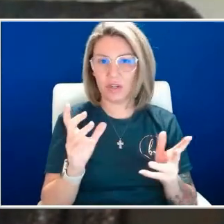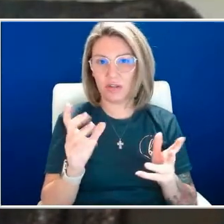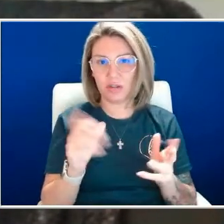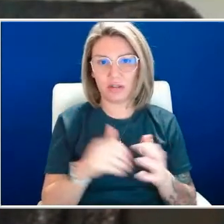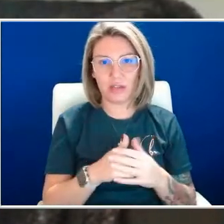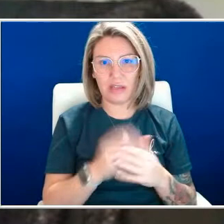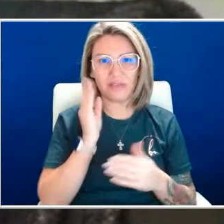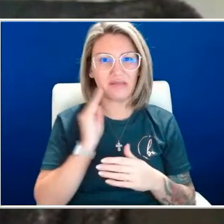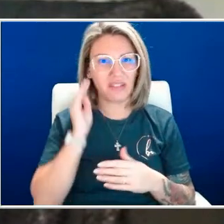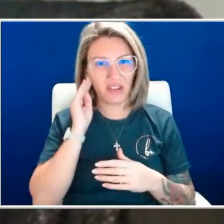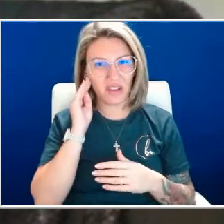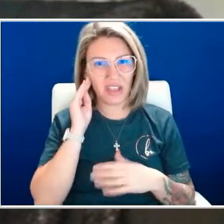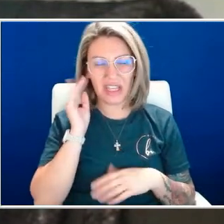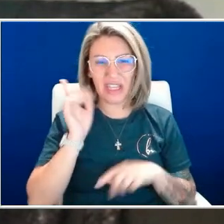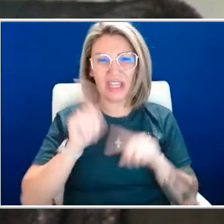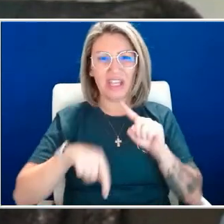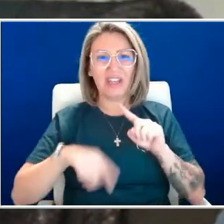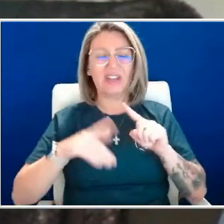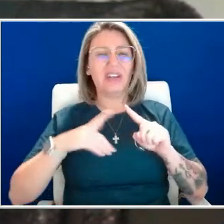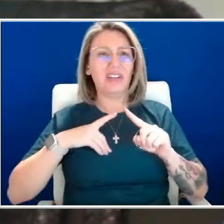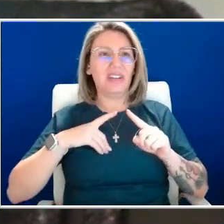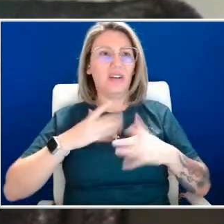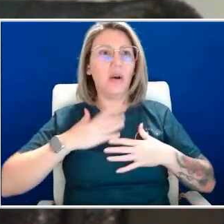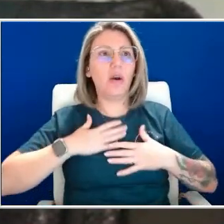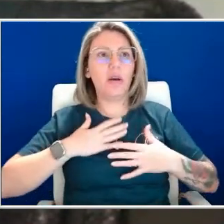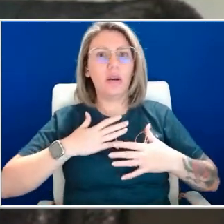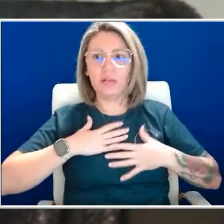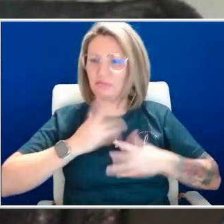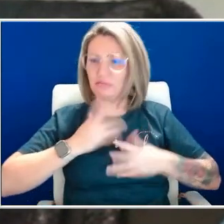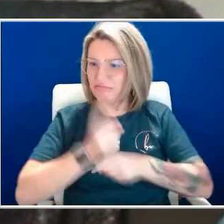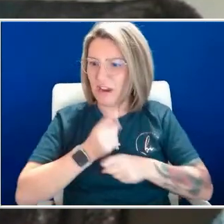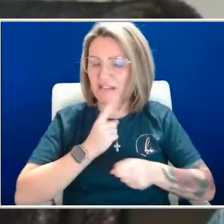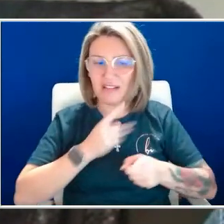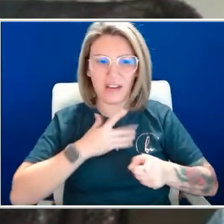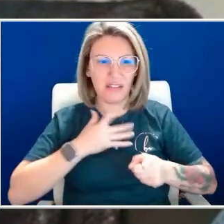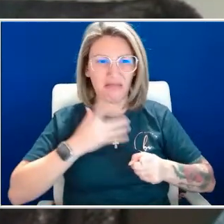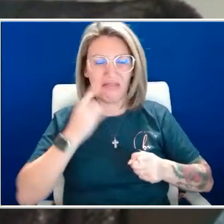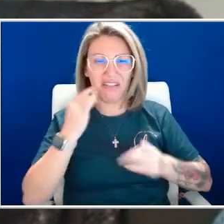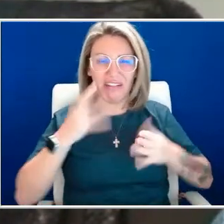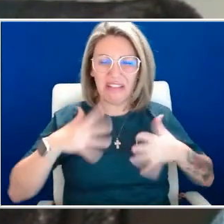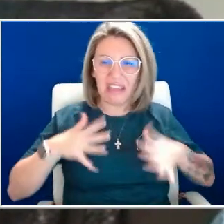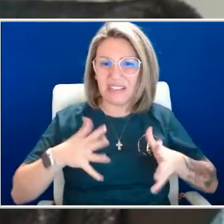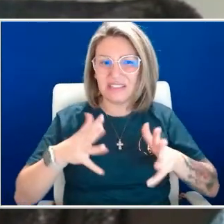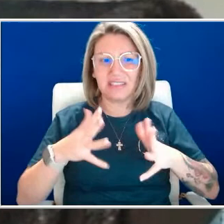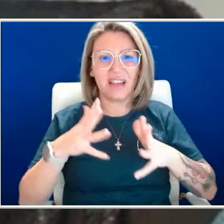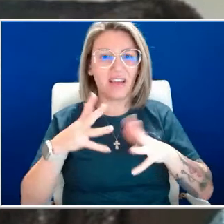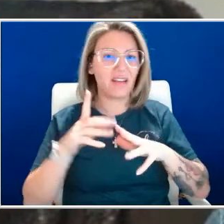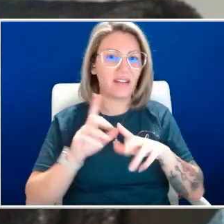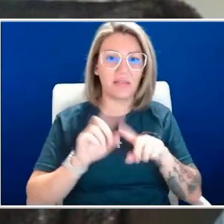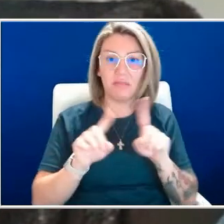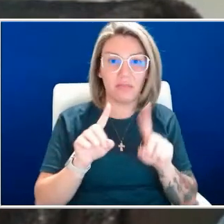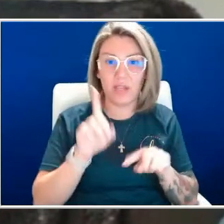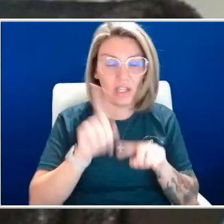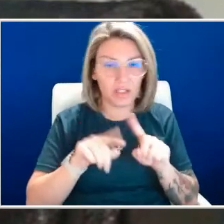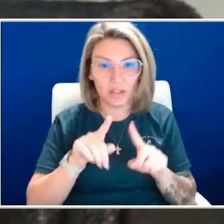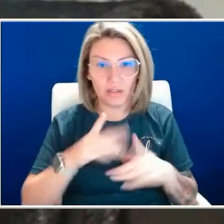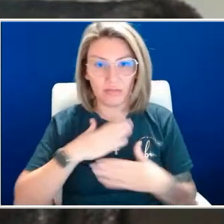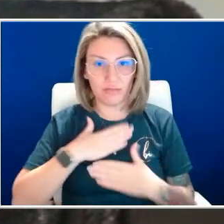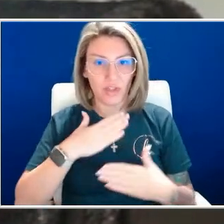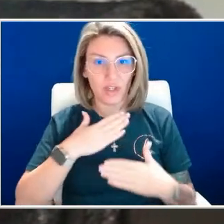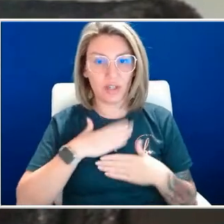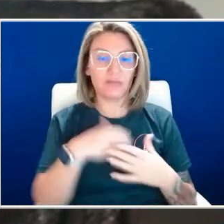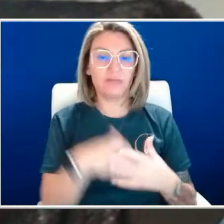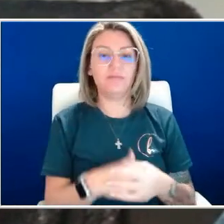home, and I just couldn't catch my breath, and I thought it was like anxiety, but I couldn't breathe. So